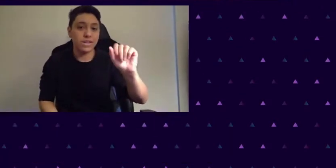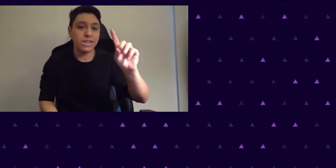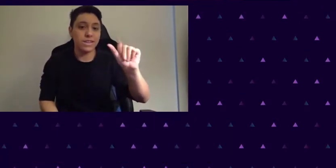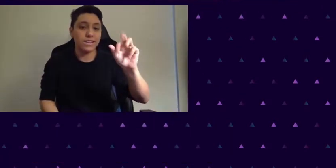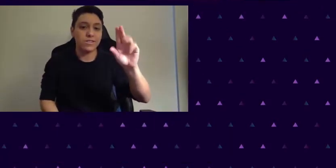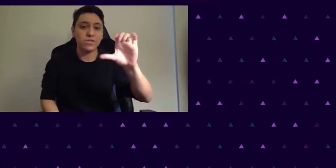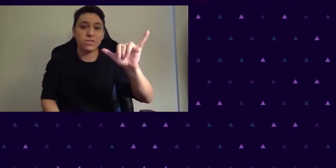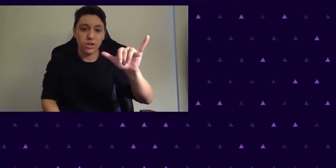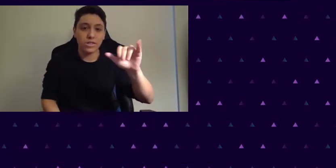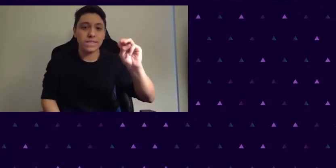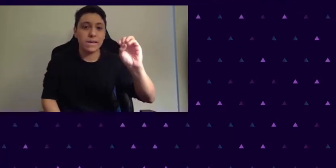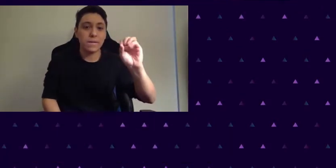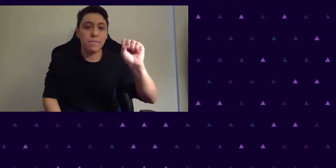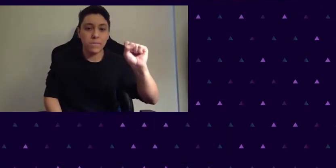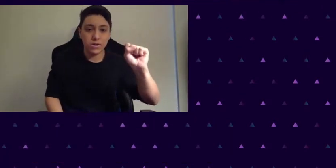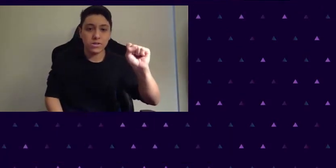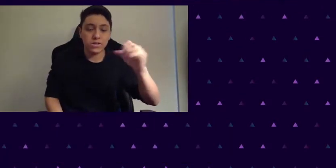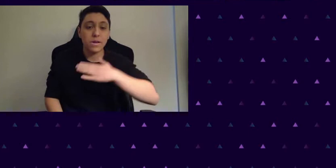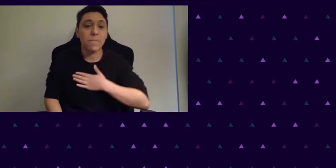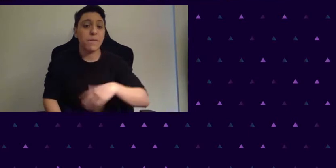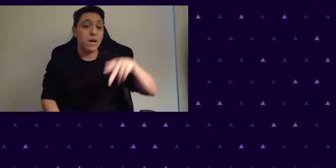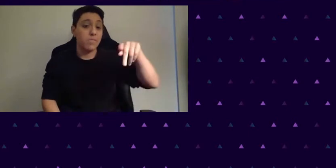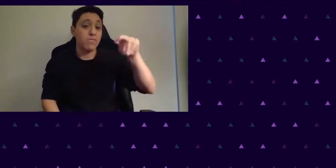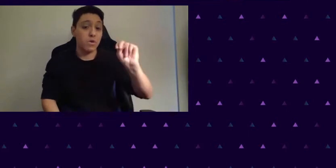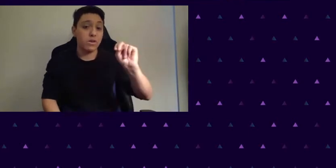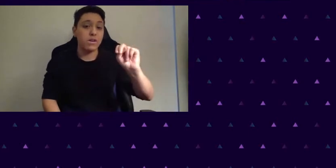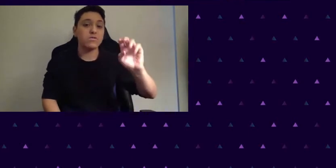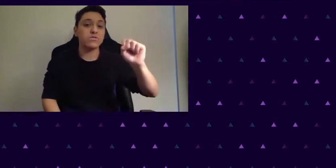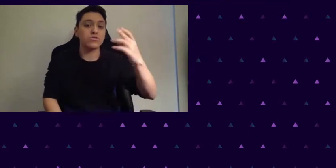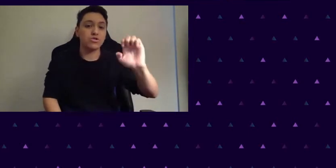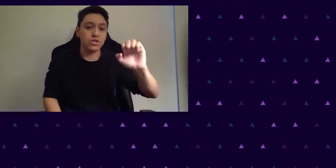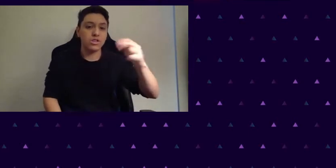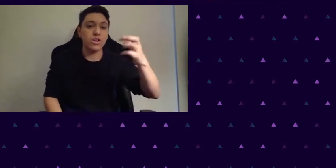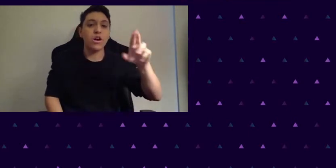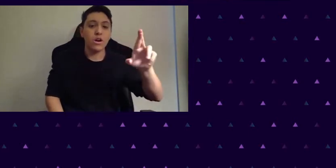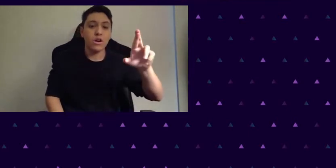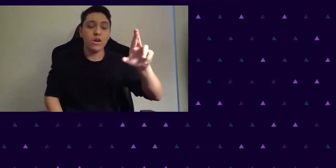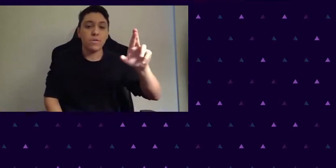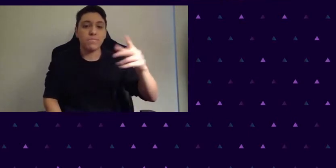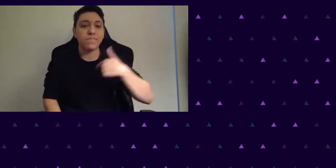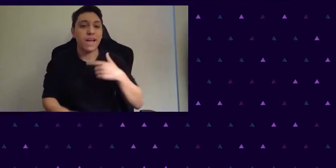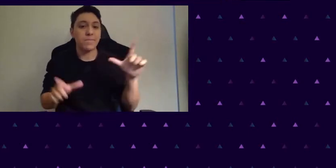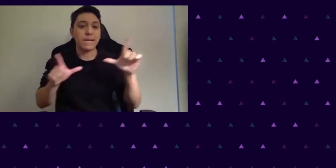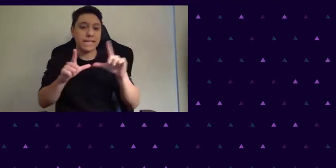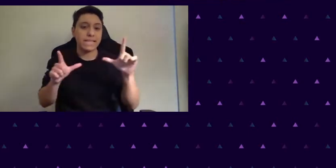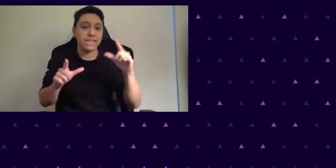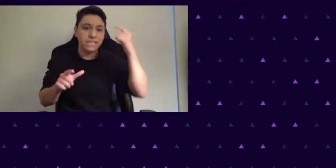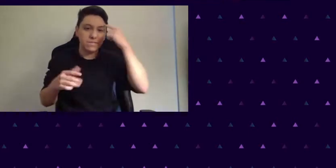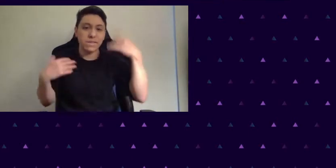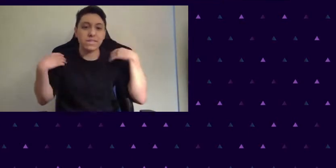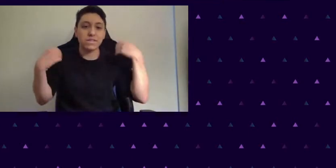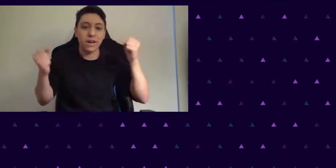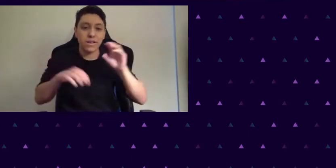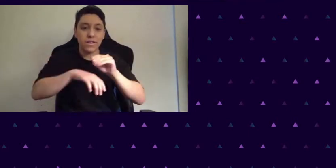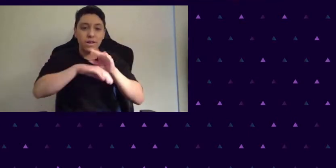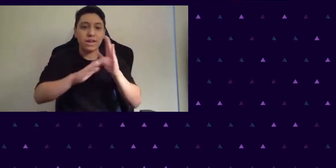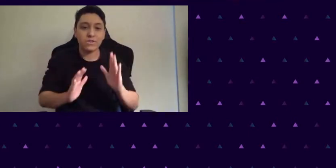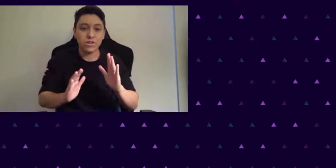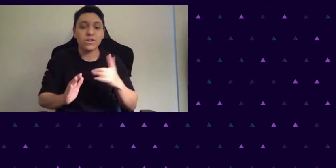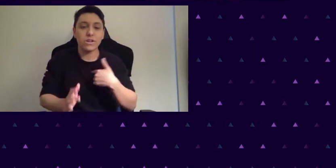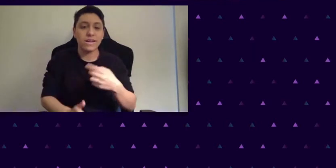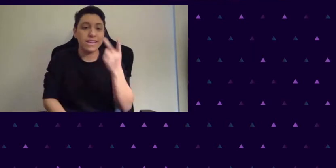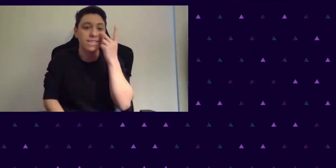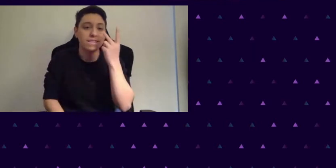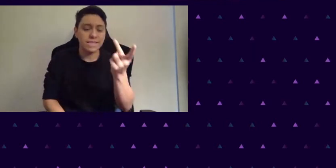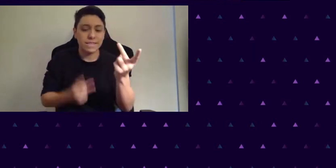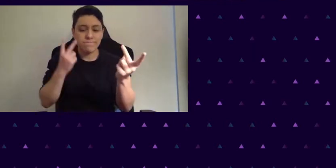Joanna. Pronouns are she, her, and I'm a licensed mental health counselor, and I've been seeing a